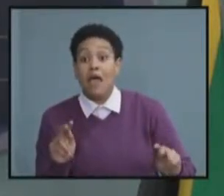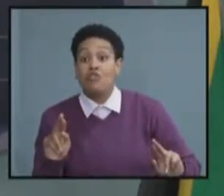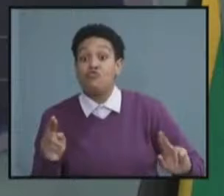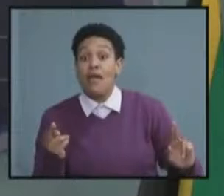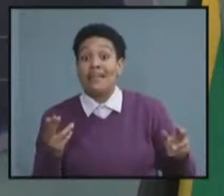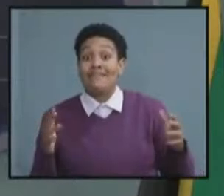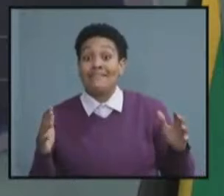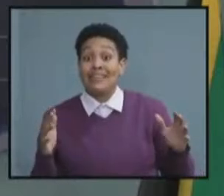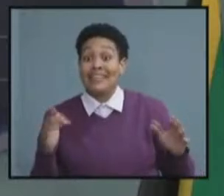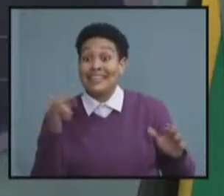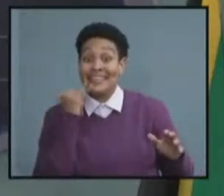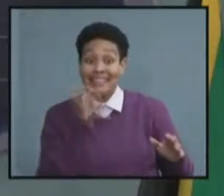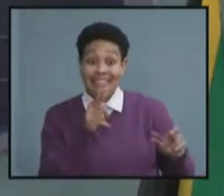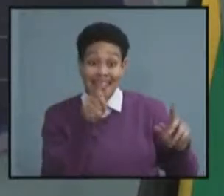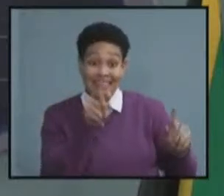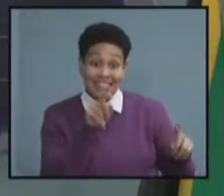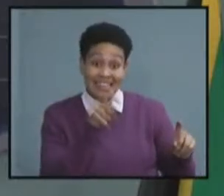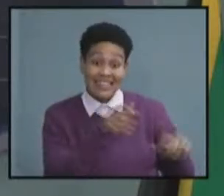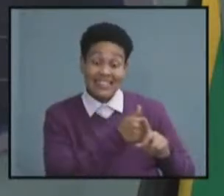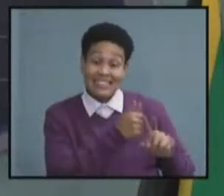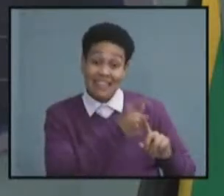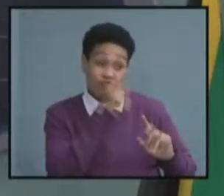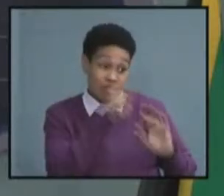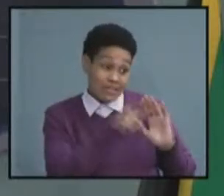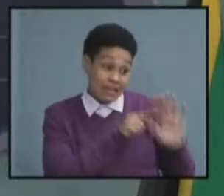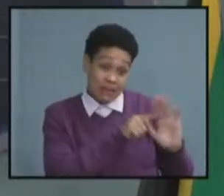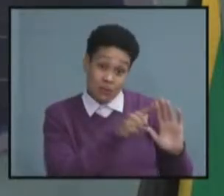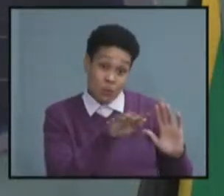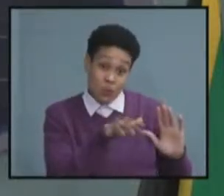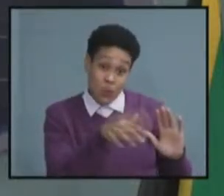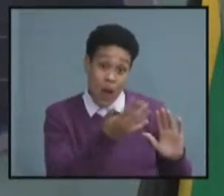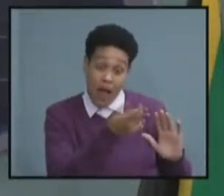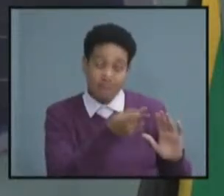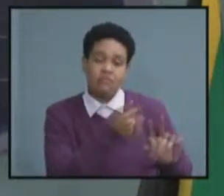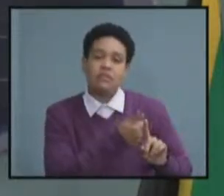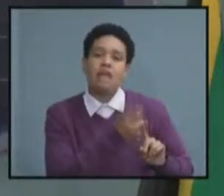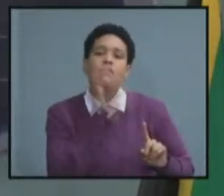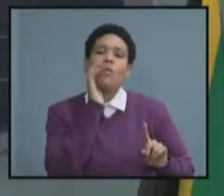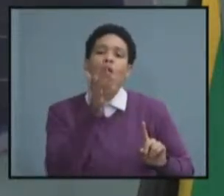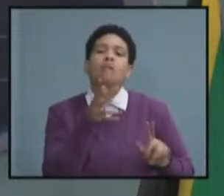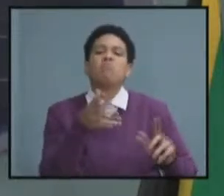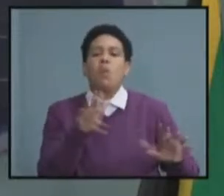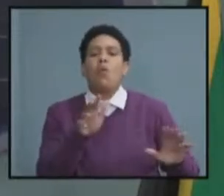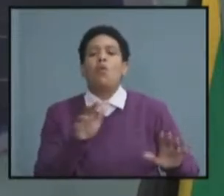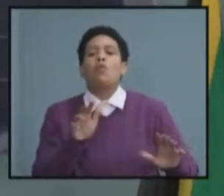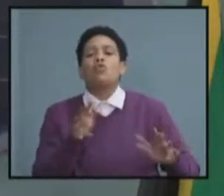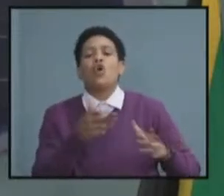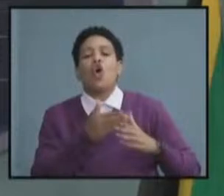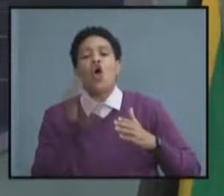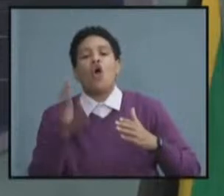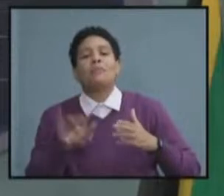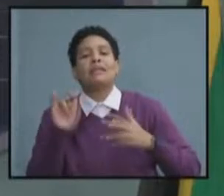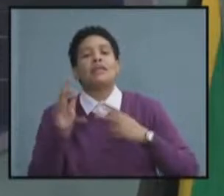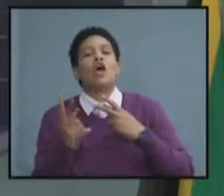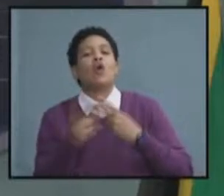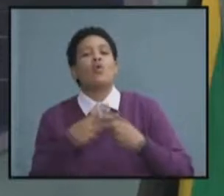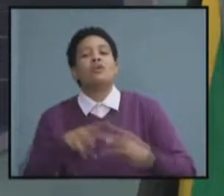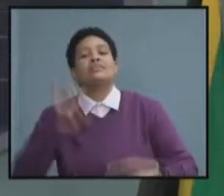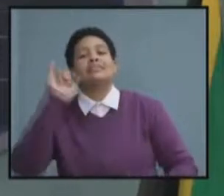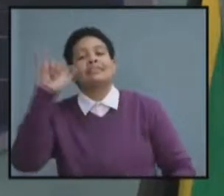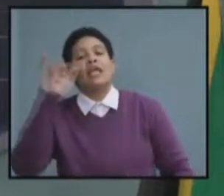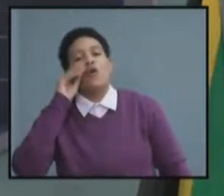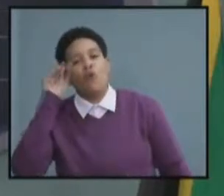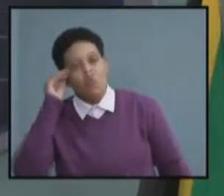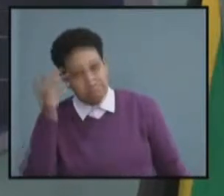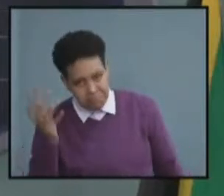ready. If their tests are negative, then they will be allowed to complete their quarantine